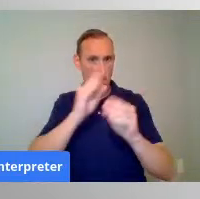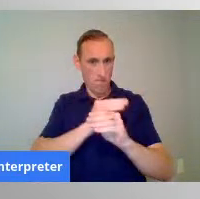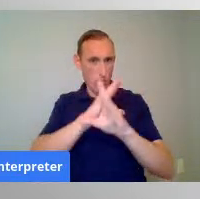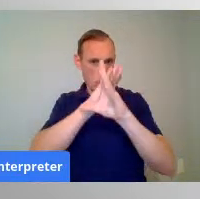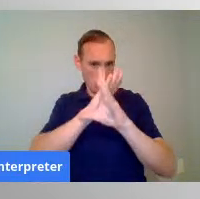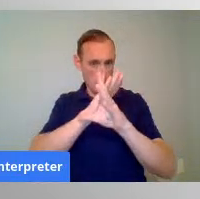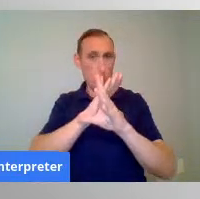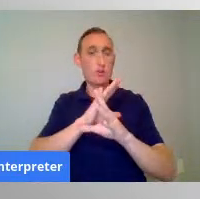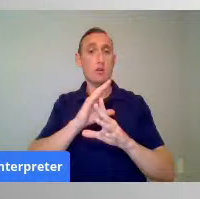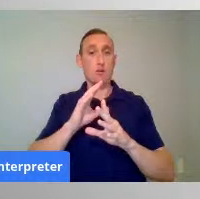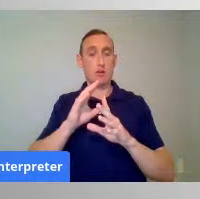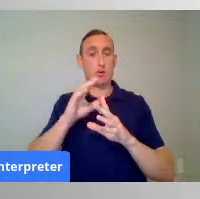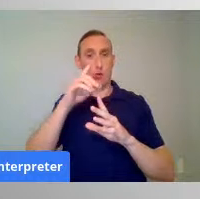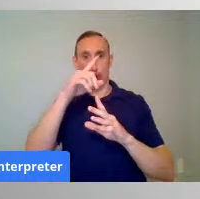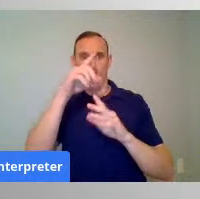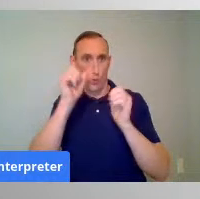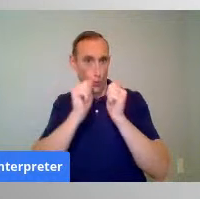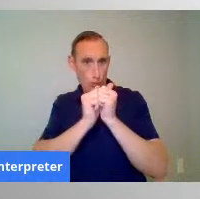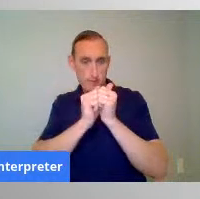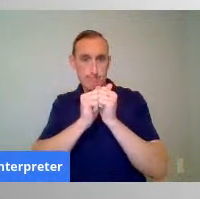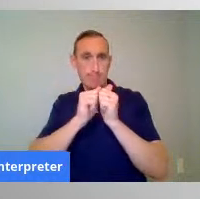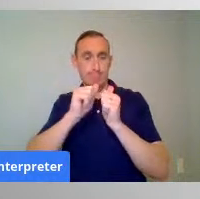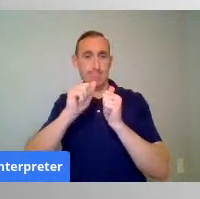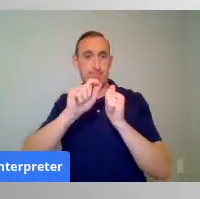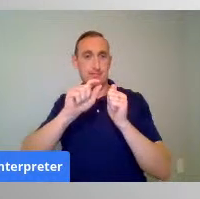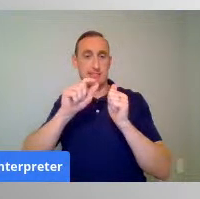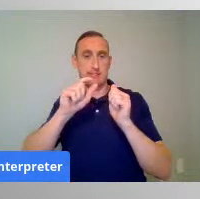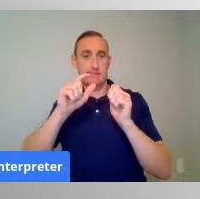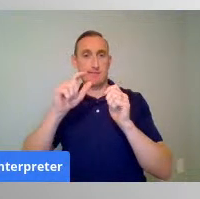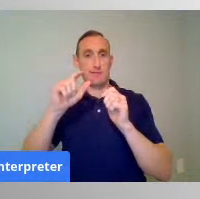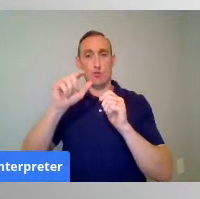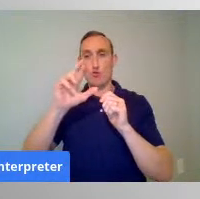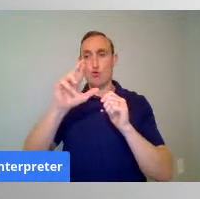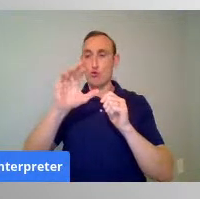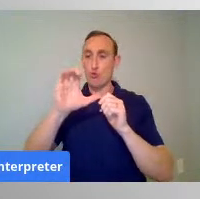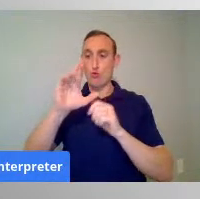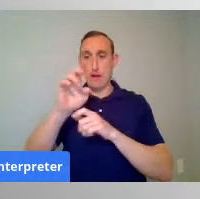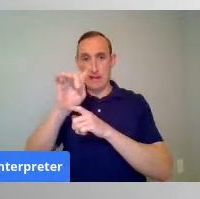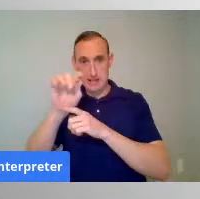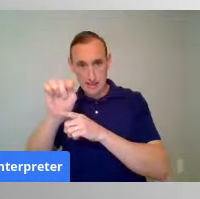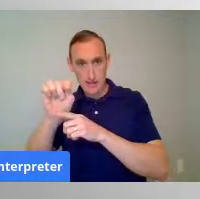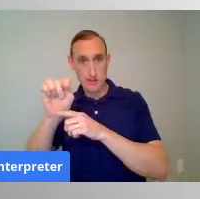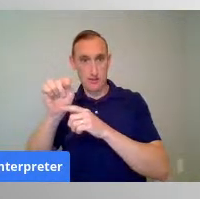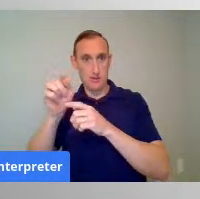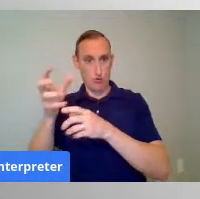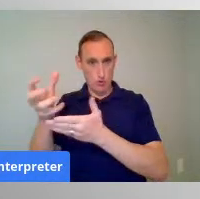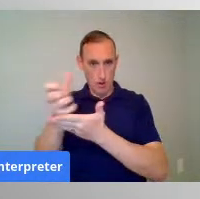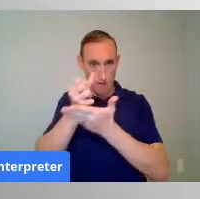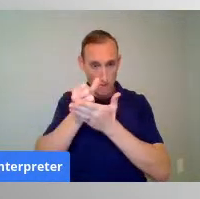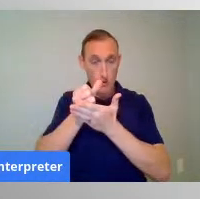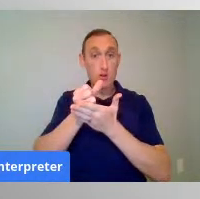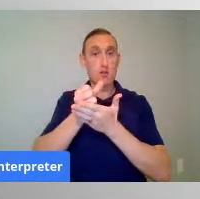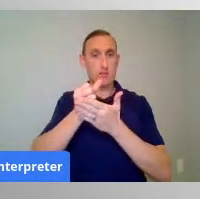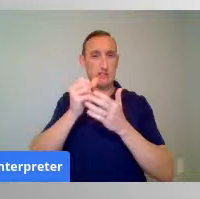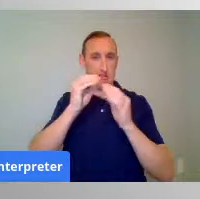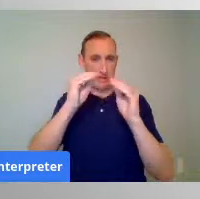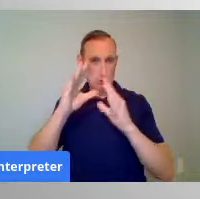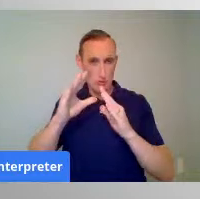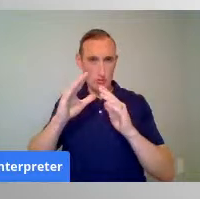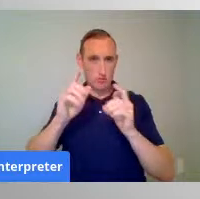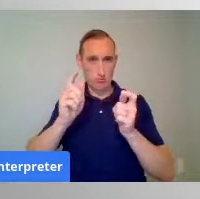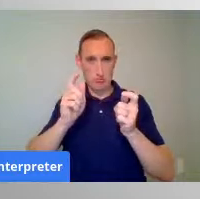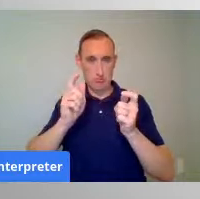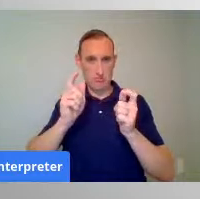credit recovery, teachers fluctuating their hours when they were supporting students. And that actually came in